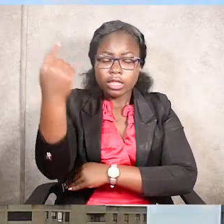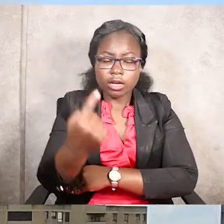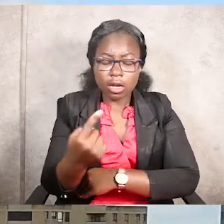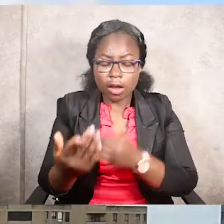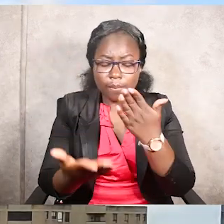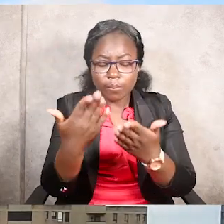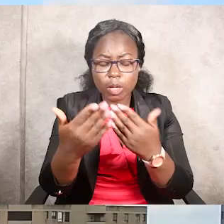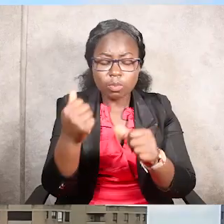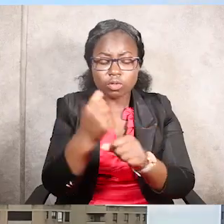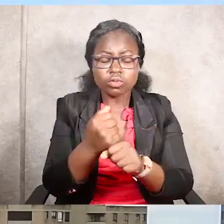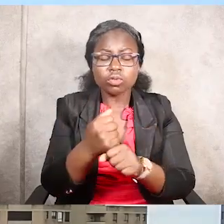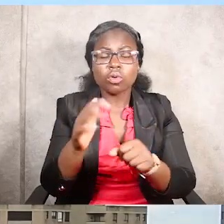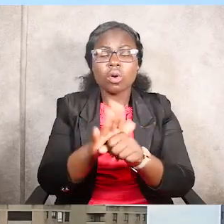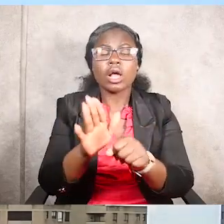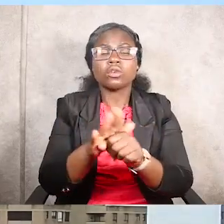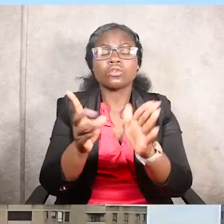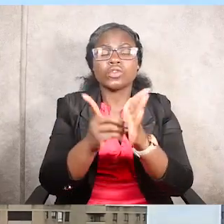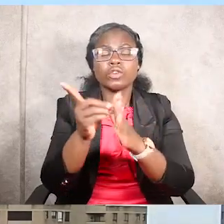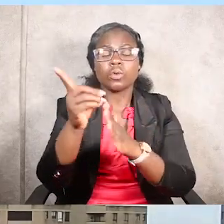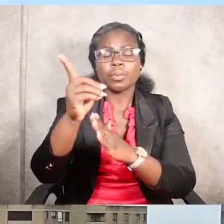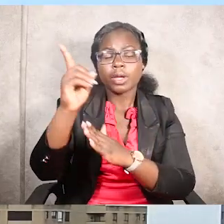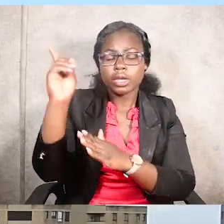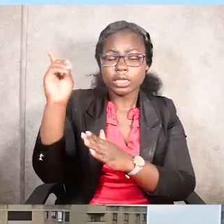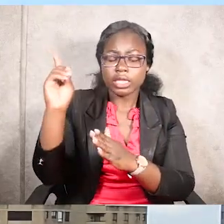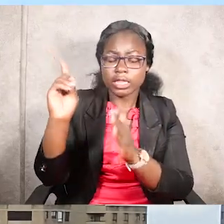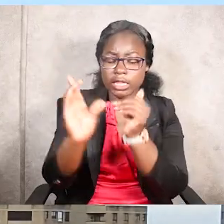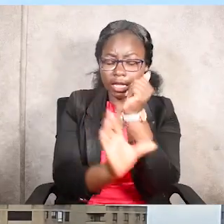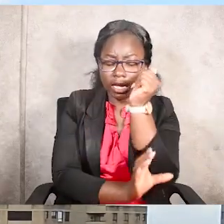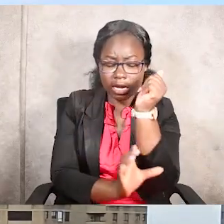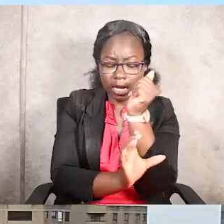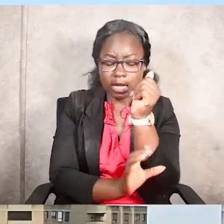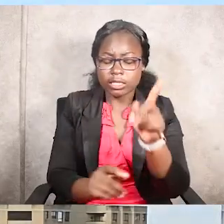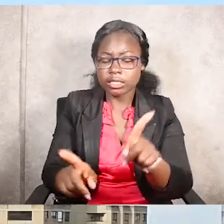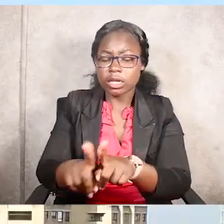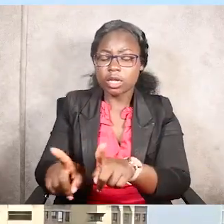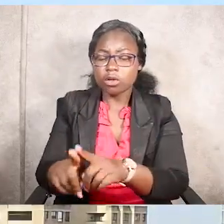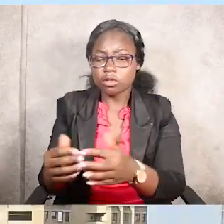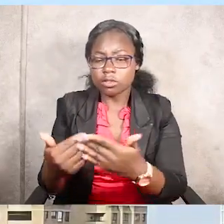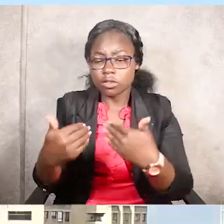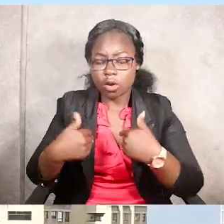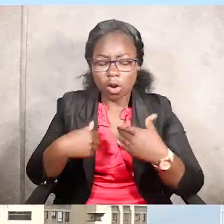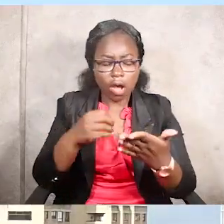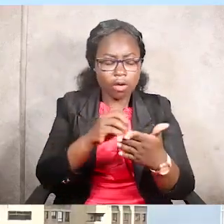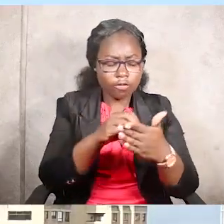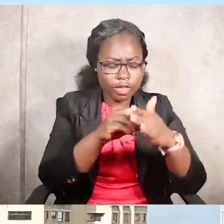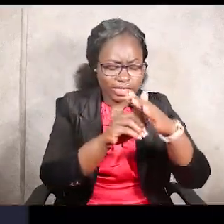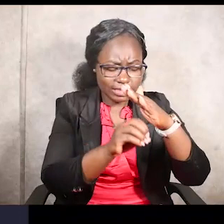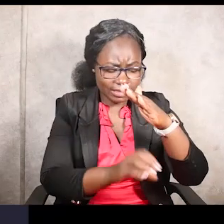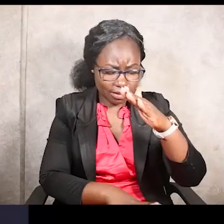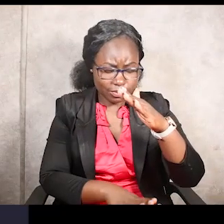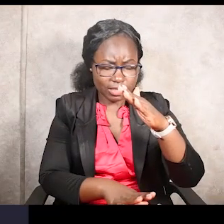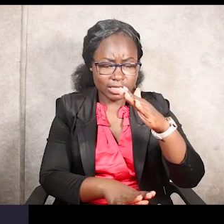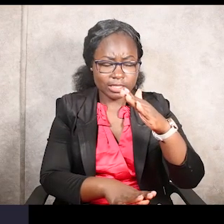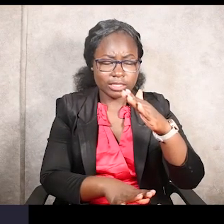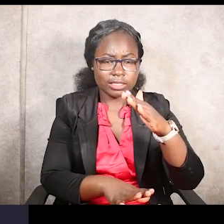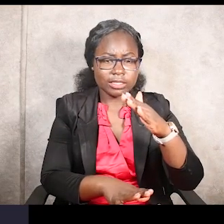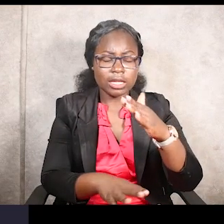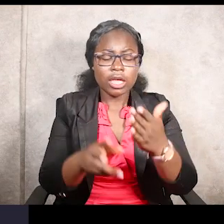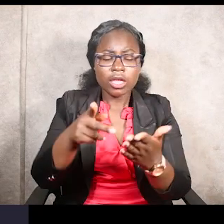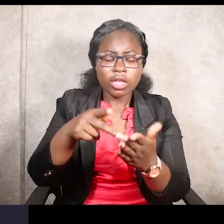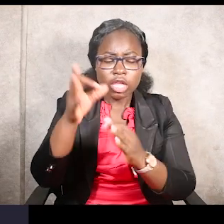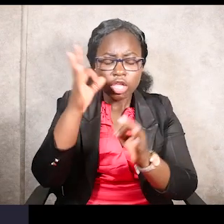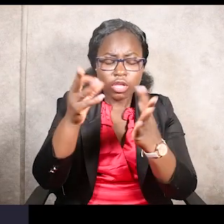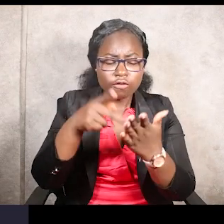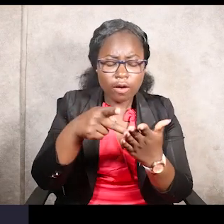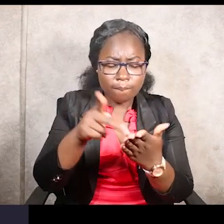a lot of development in the country, or you could also get subsidies. Subsidies is you're paying less than